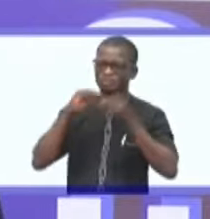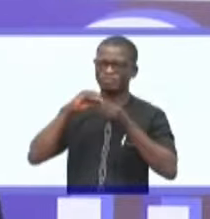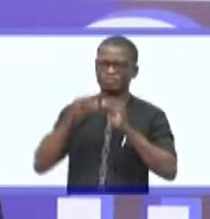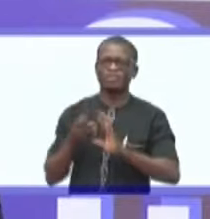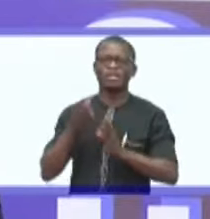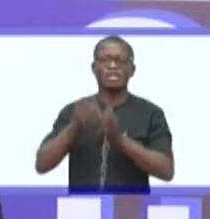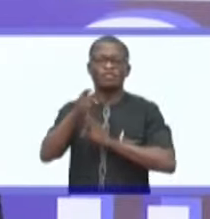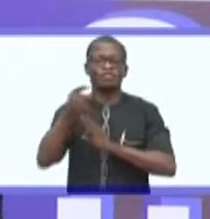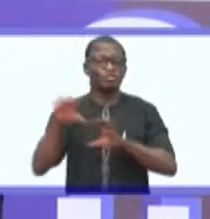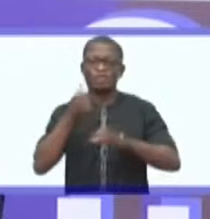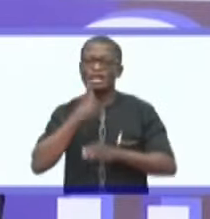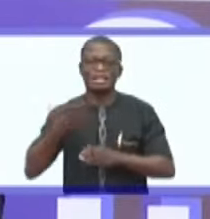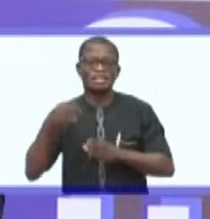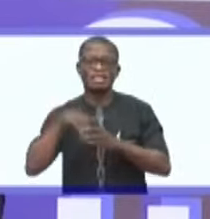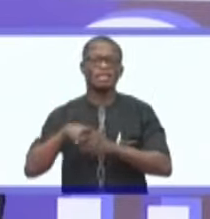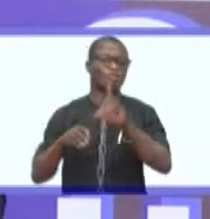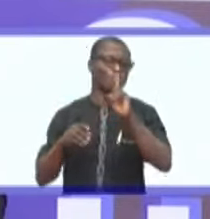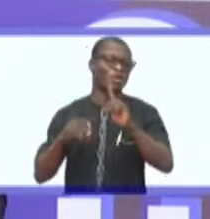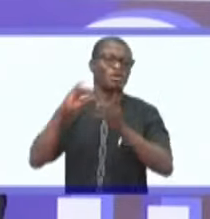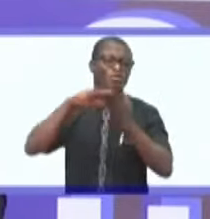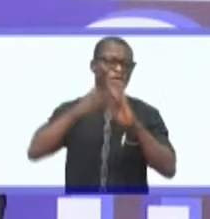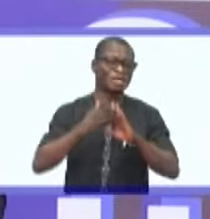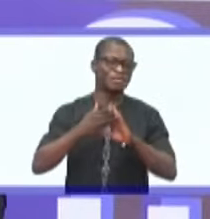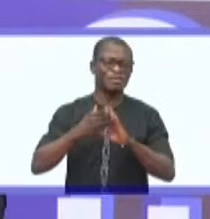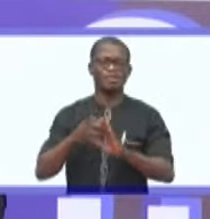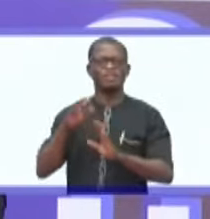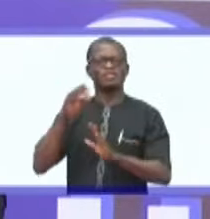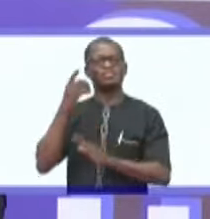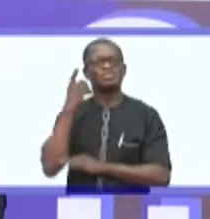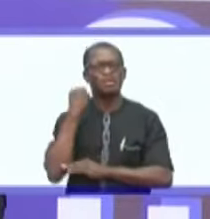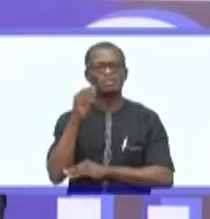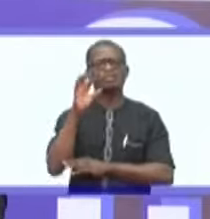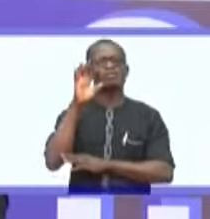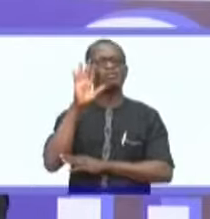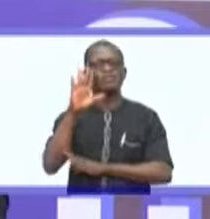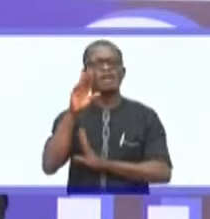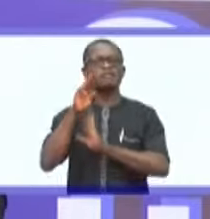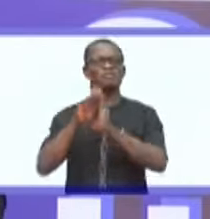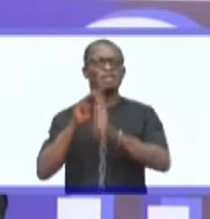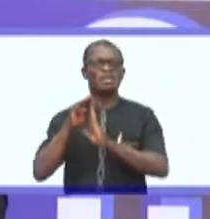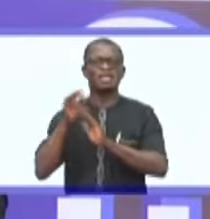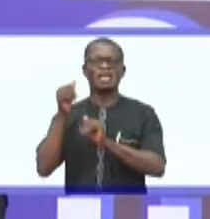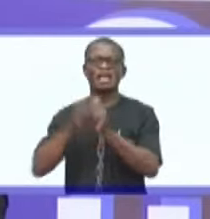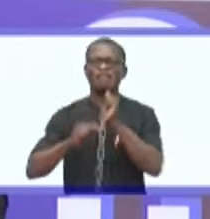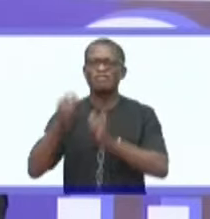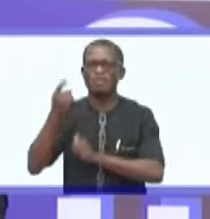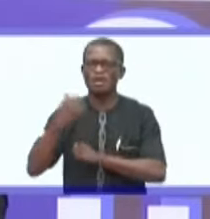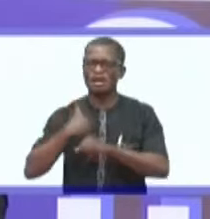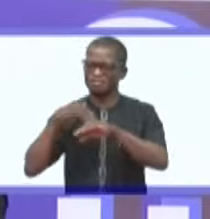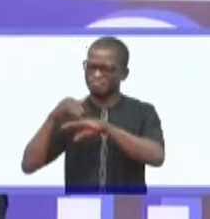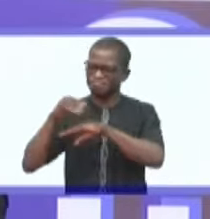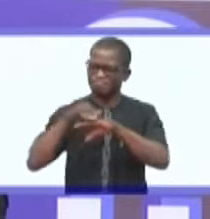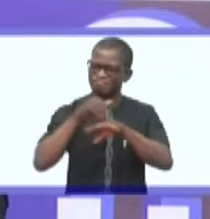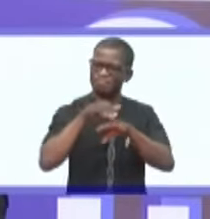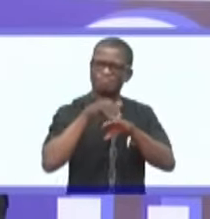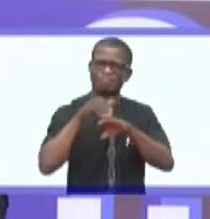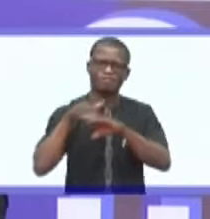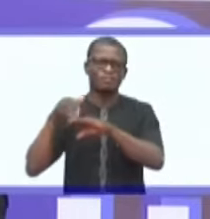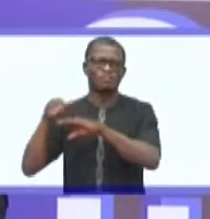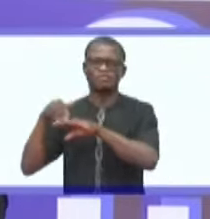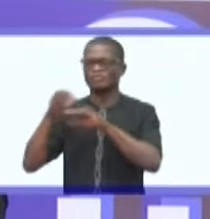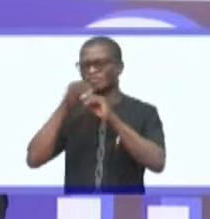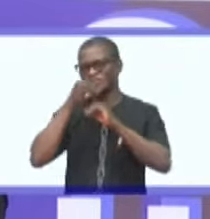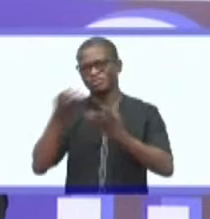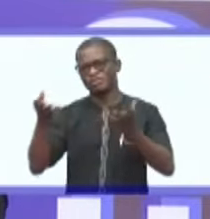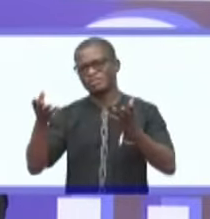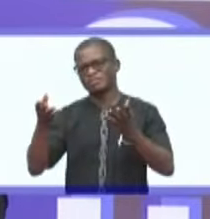do anything in one community, within 5 minutes, everybody have received the message and everything.